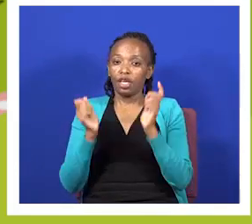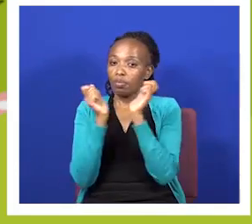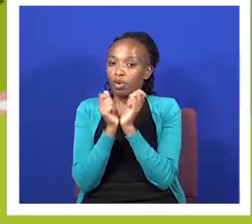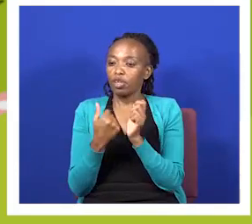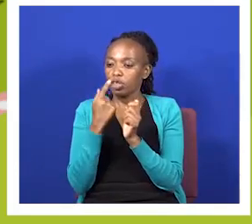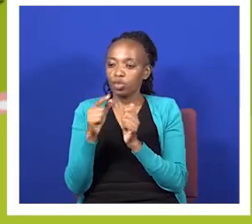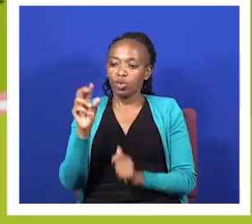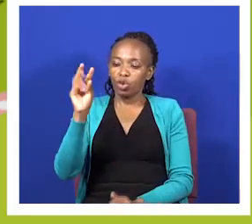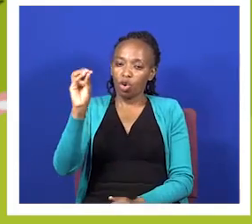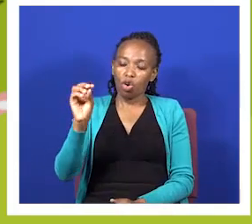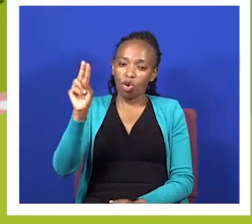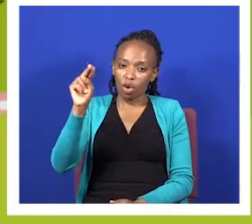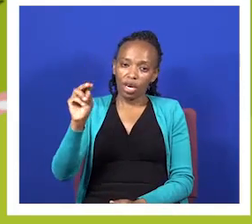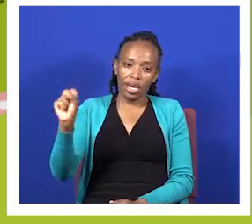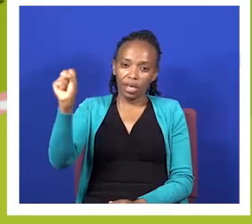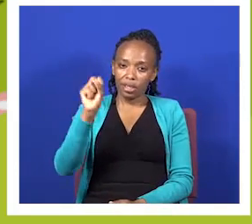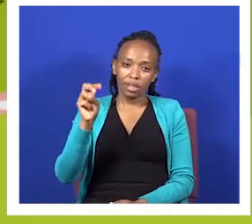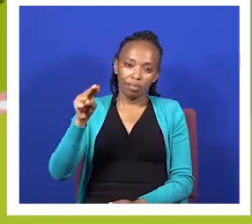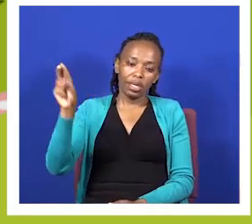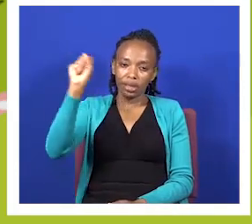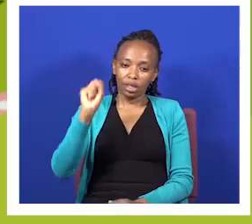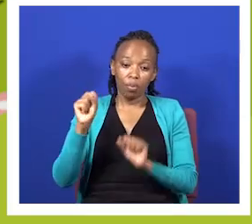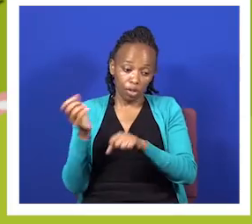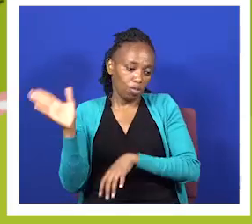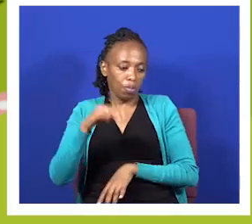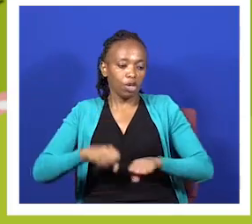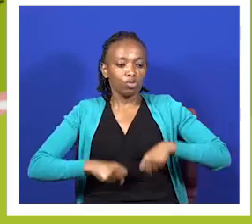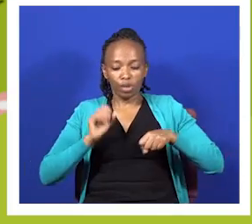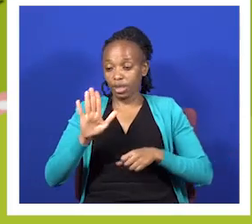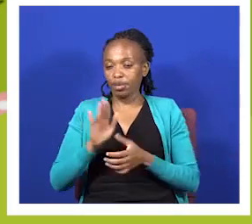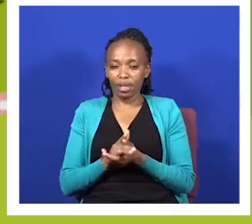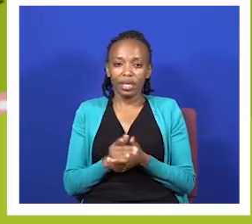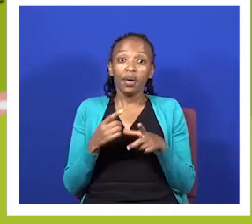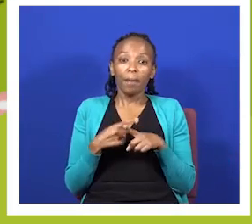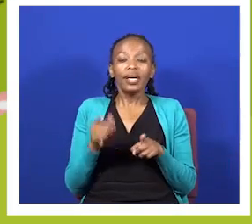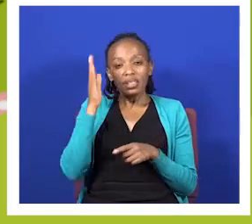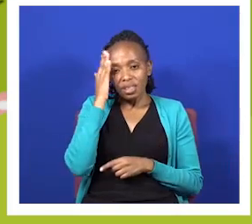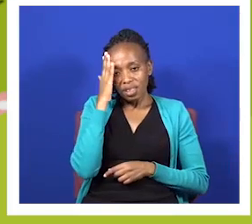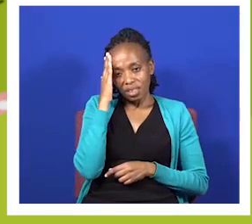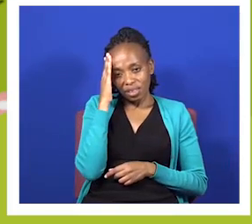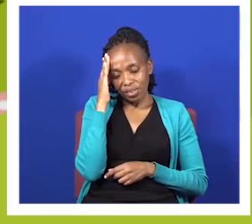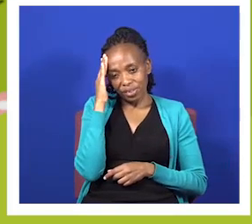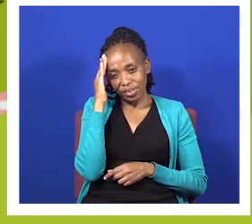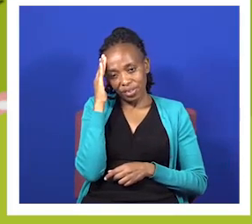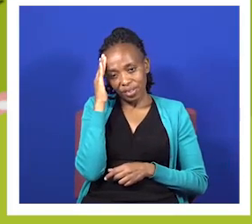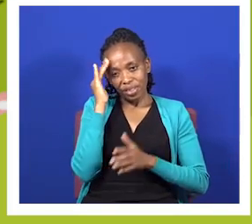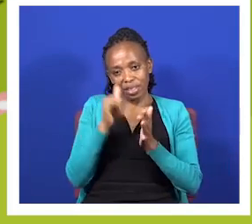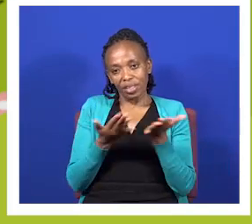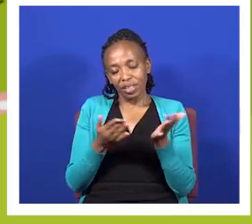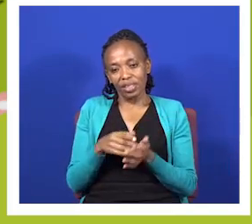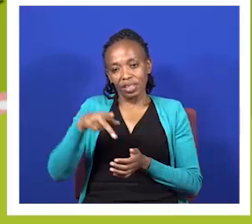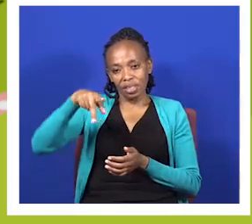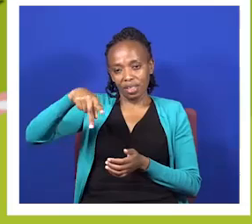Paul told Onesimus, "Can you go back to your master?" But he knew